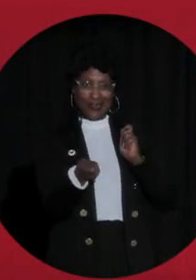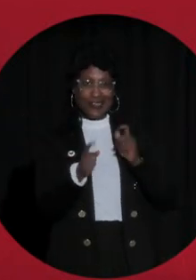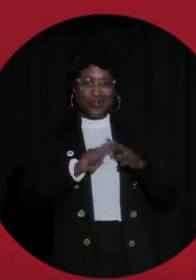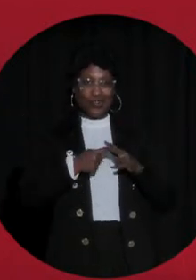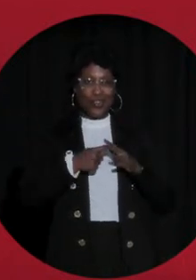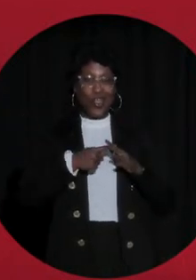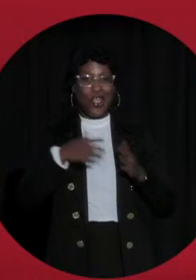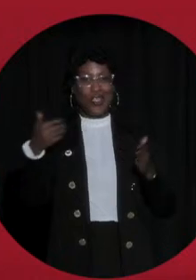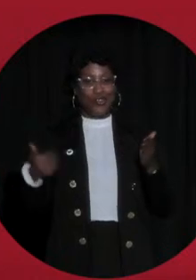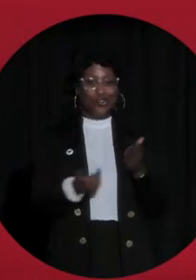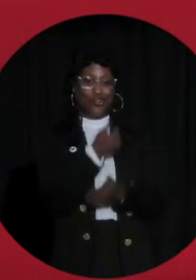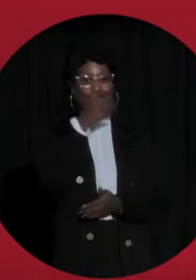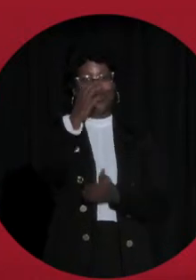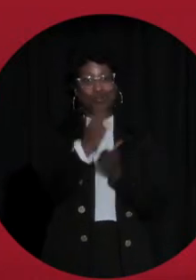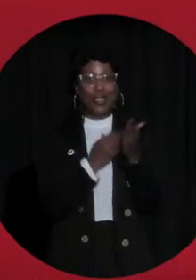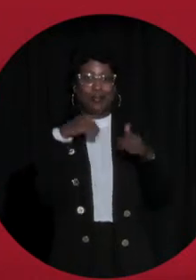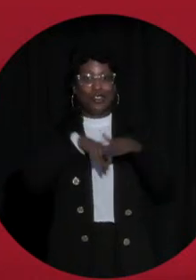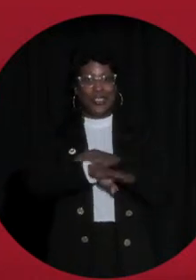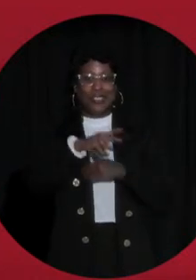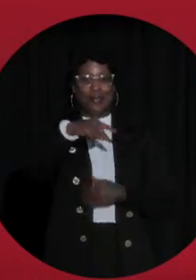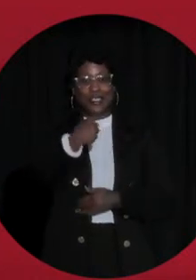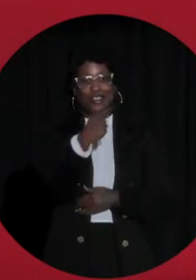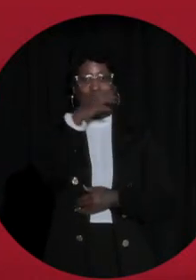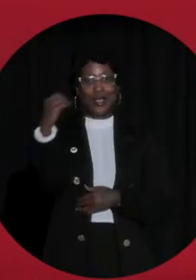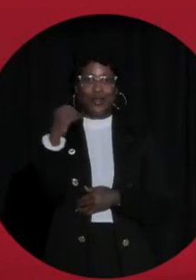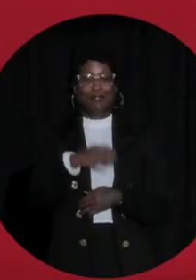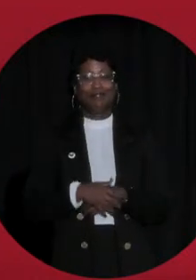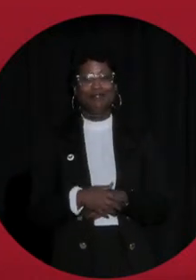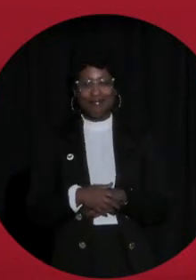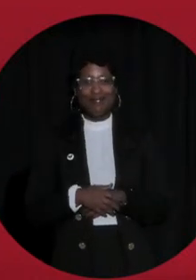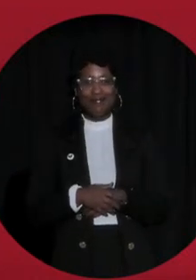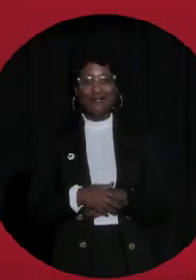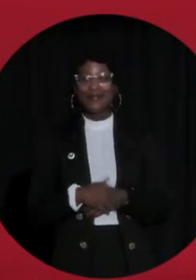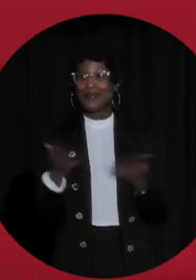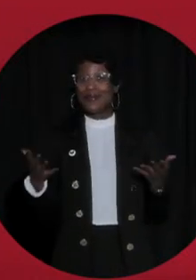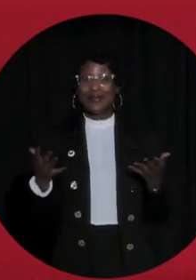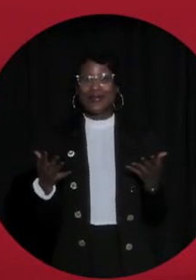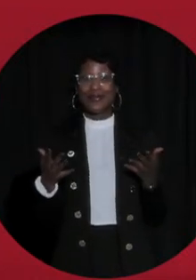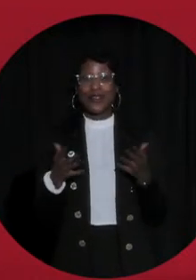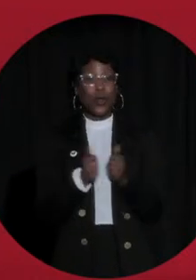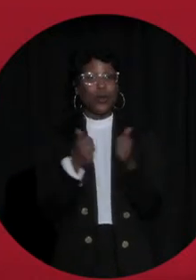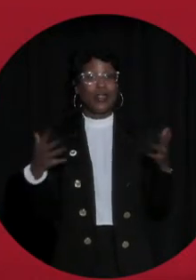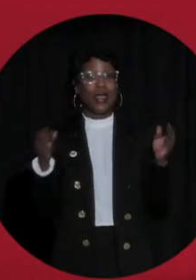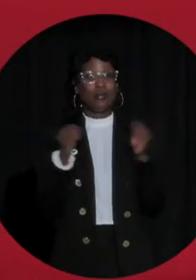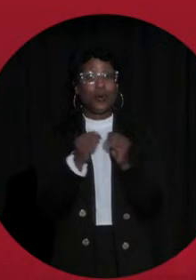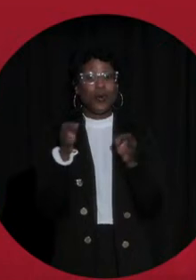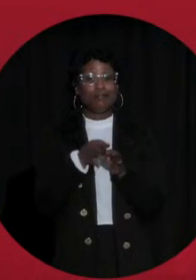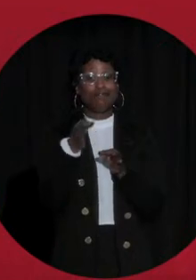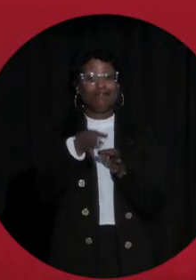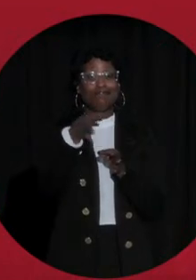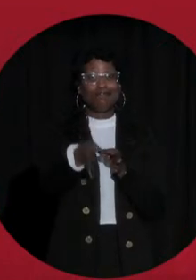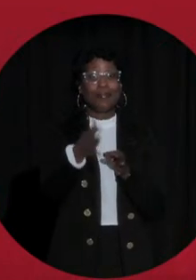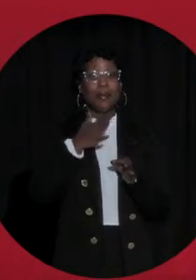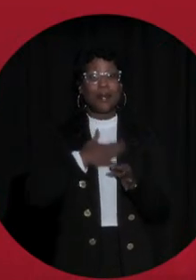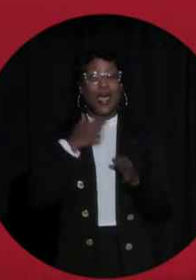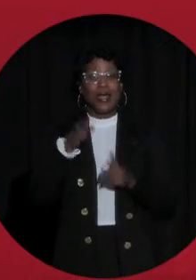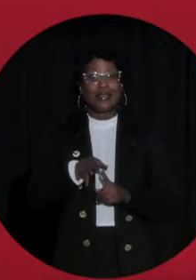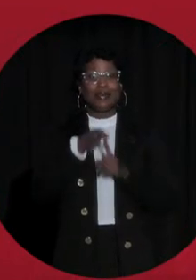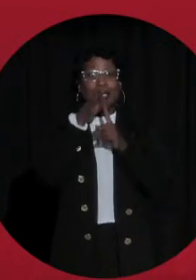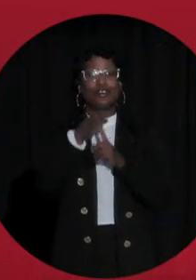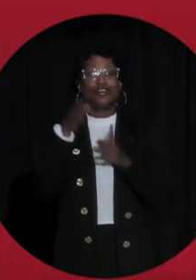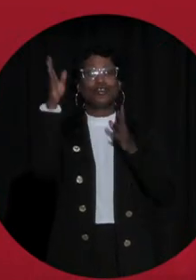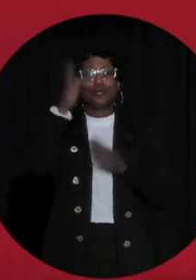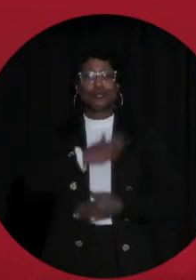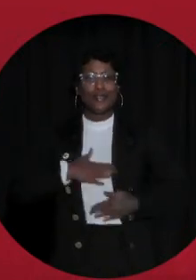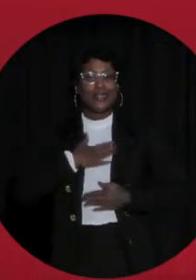new chapter. So, distinguished guests, without further ado, it is my special privilege to